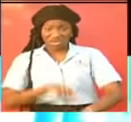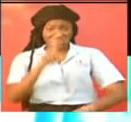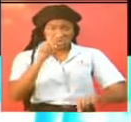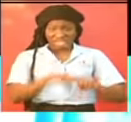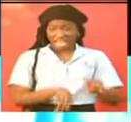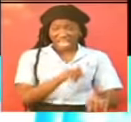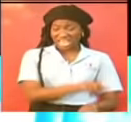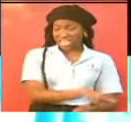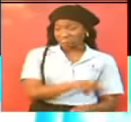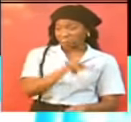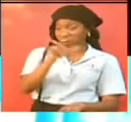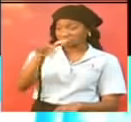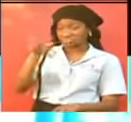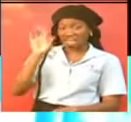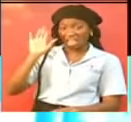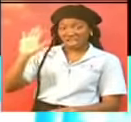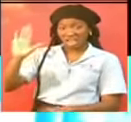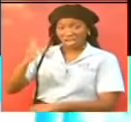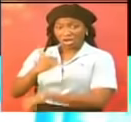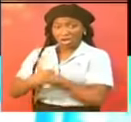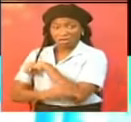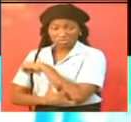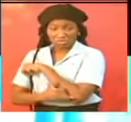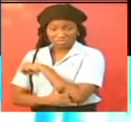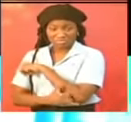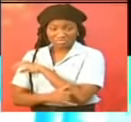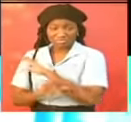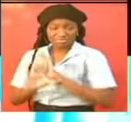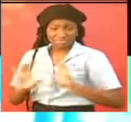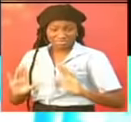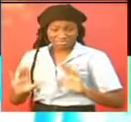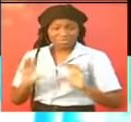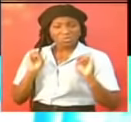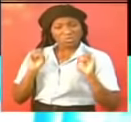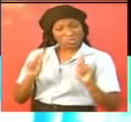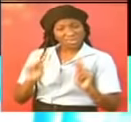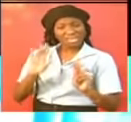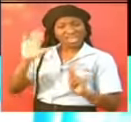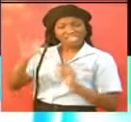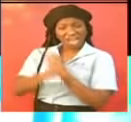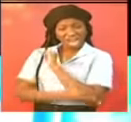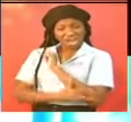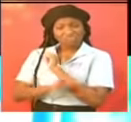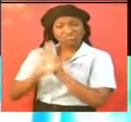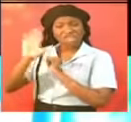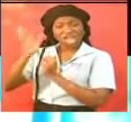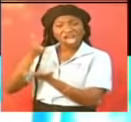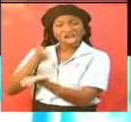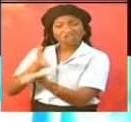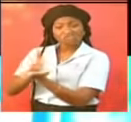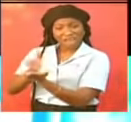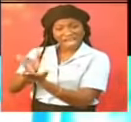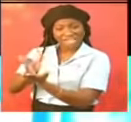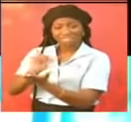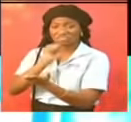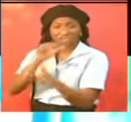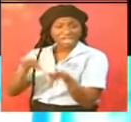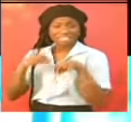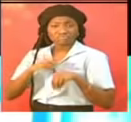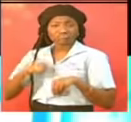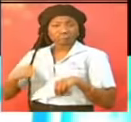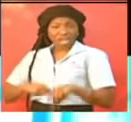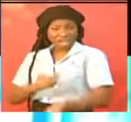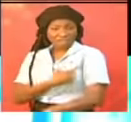Now, notwithstanding a country's right to set their own criteria for entry, under these circumstances,